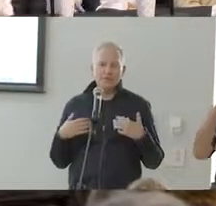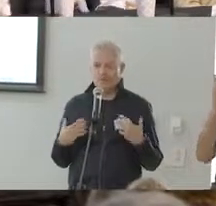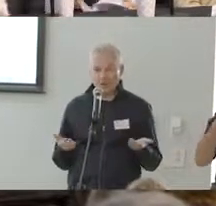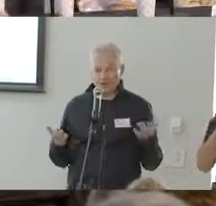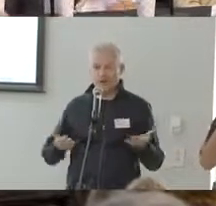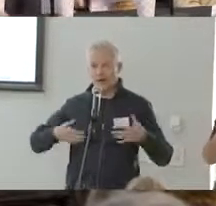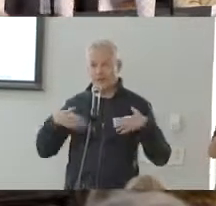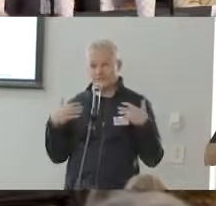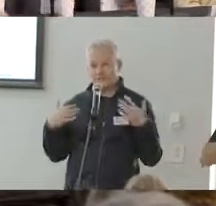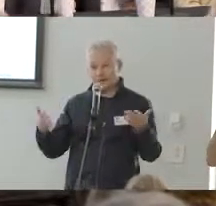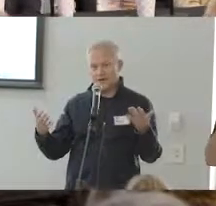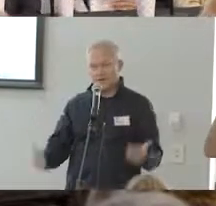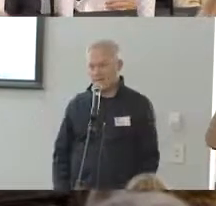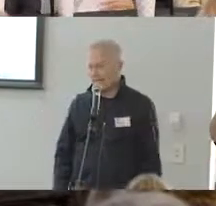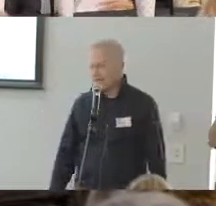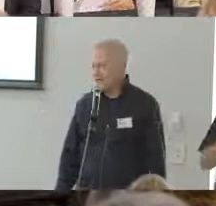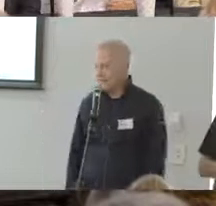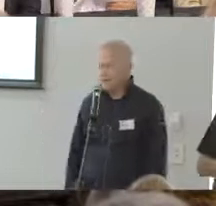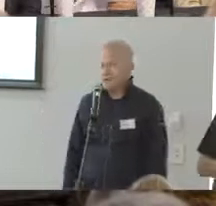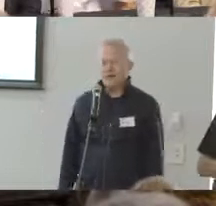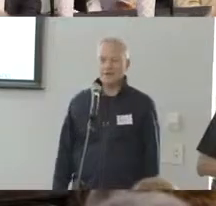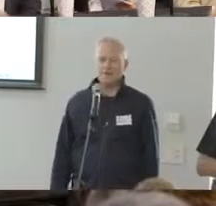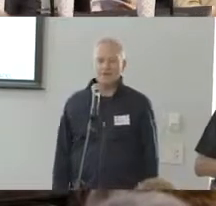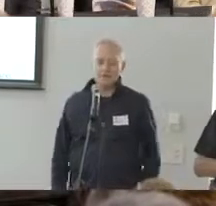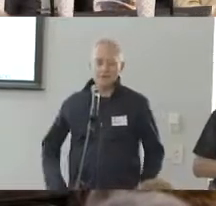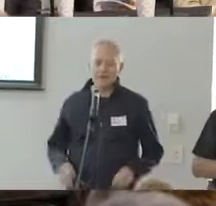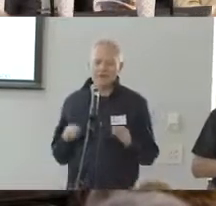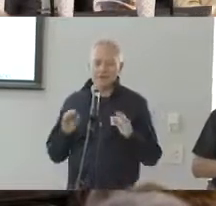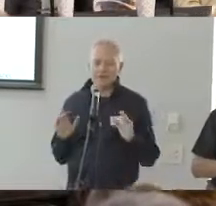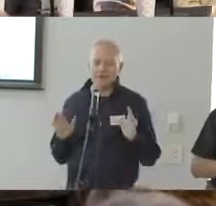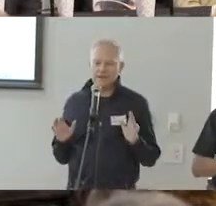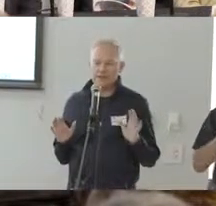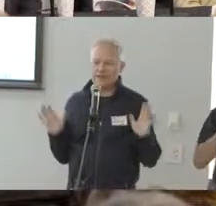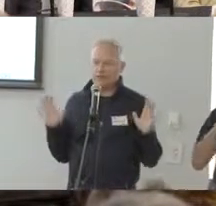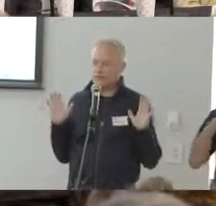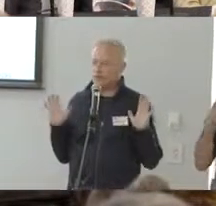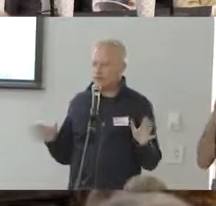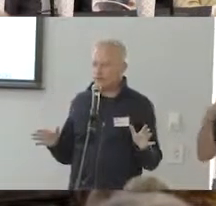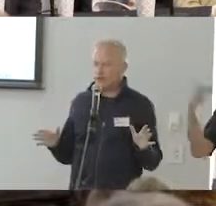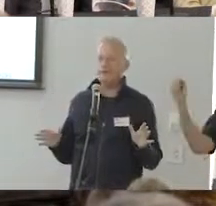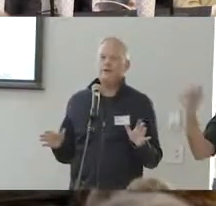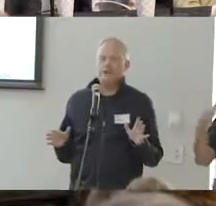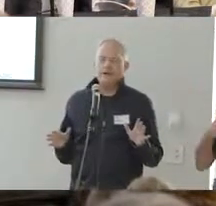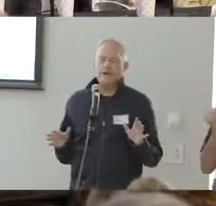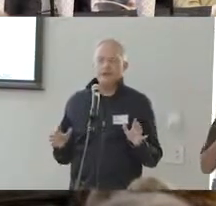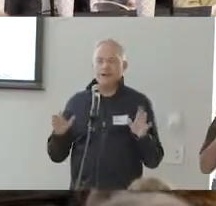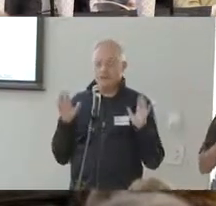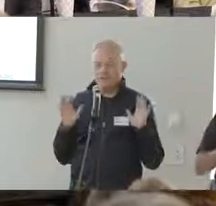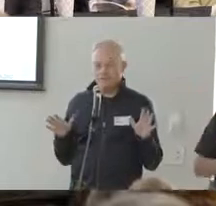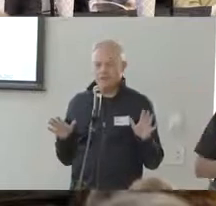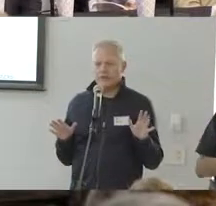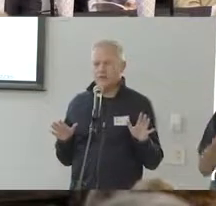or the recording of this meeting a little later. We're really glad to have all of you here